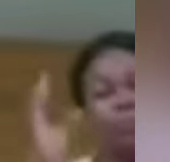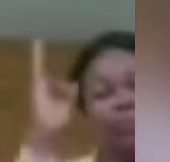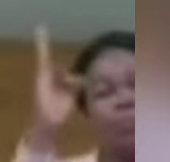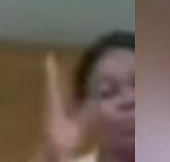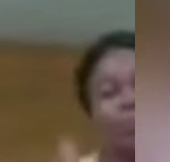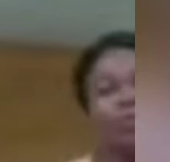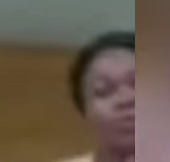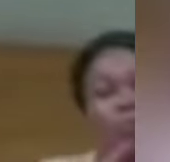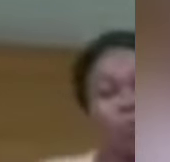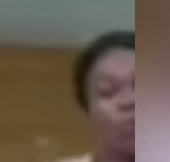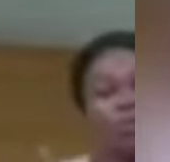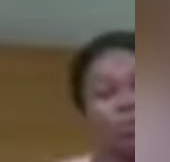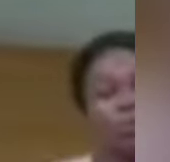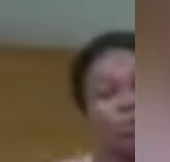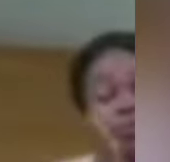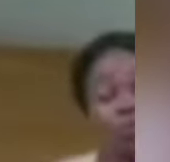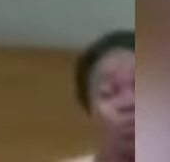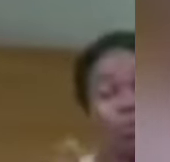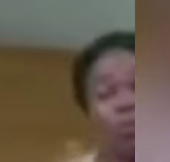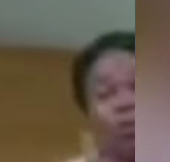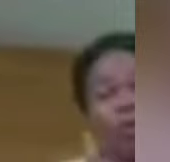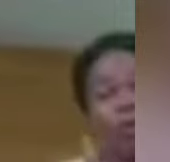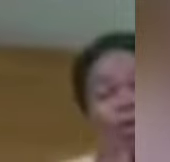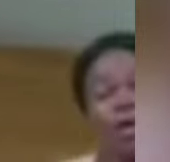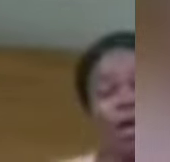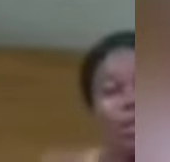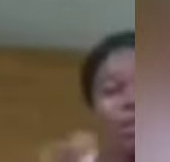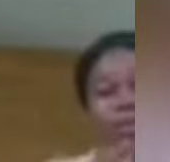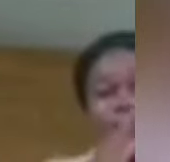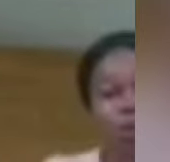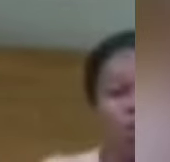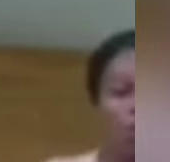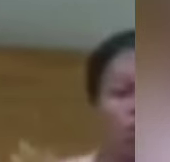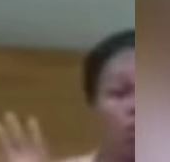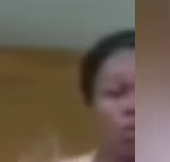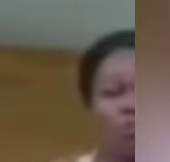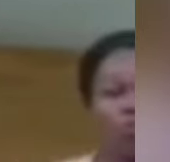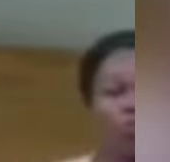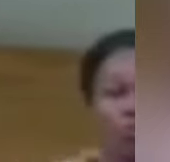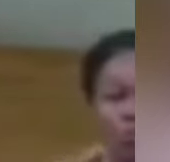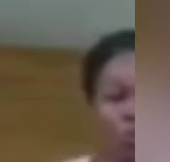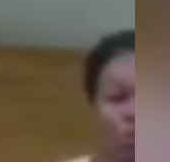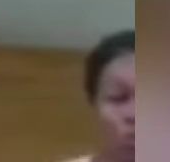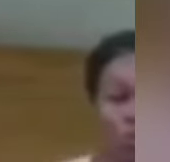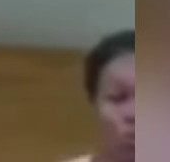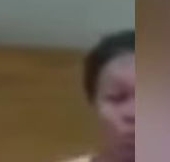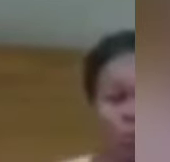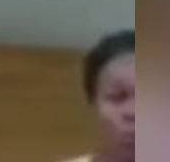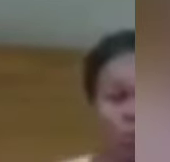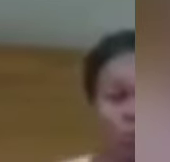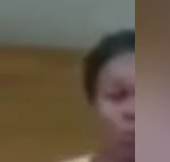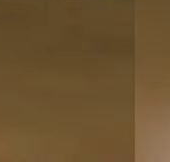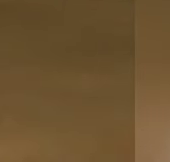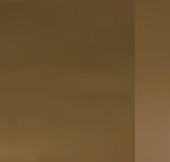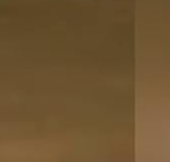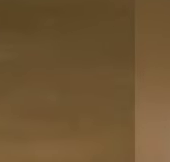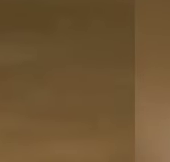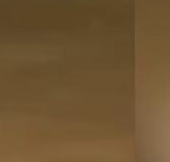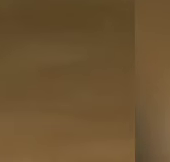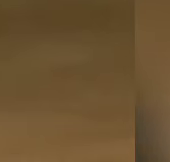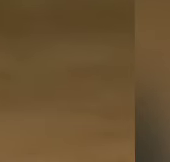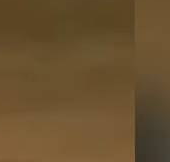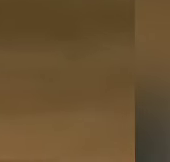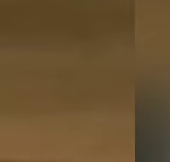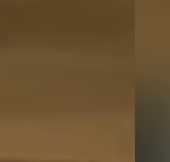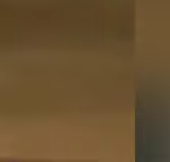and they called me to teach. And he said I could teach everything and anything in the Bible. And they brought